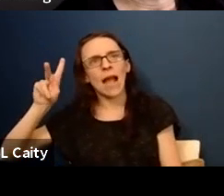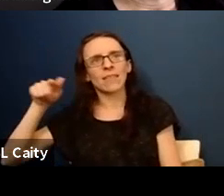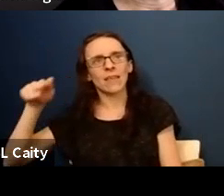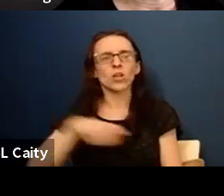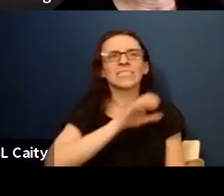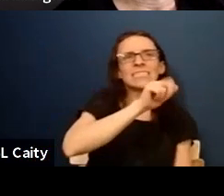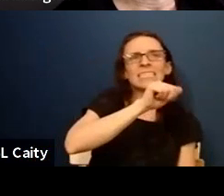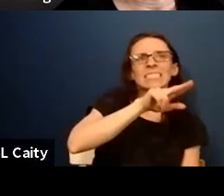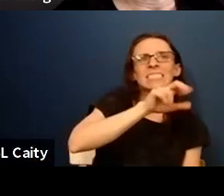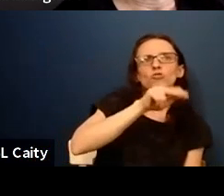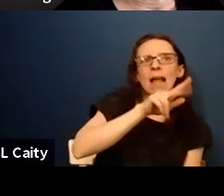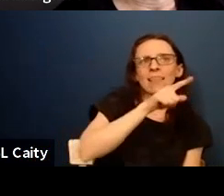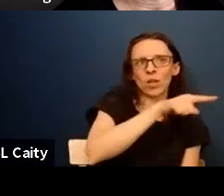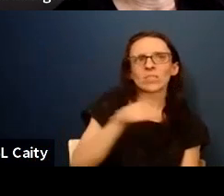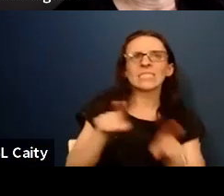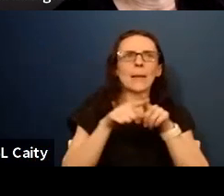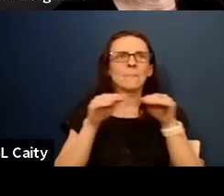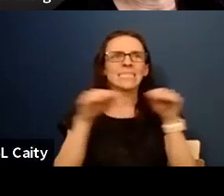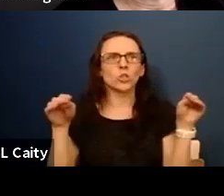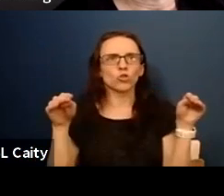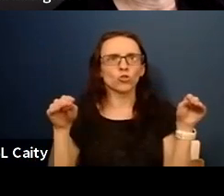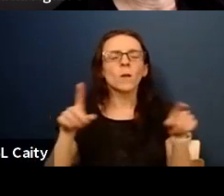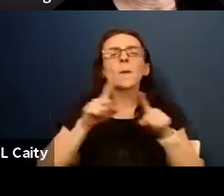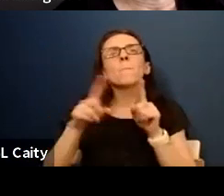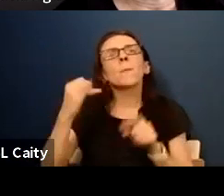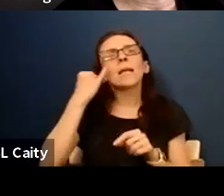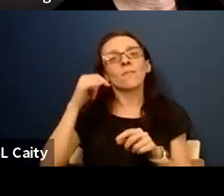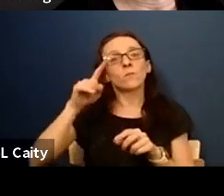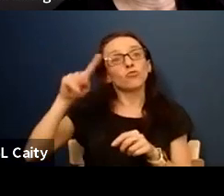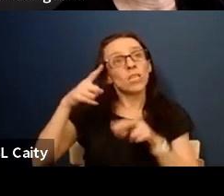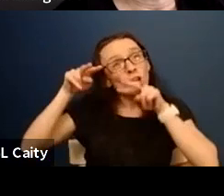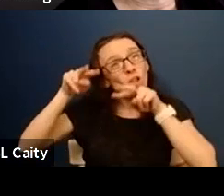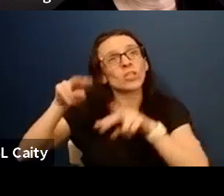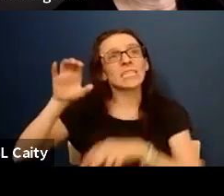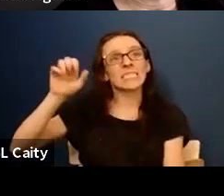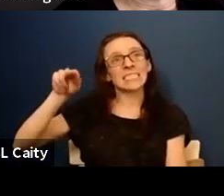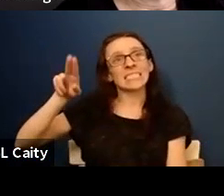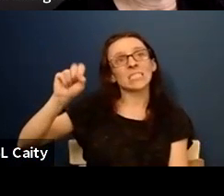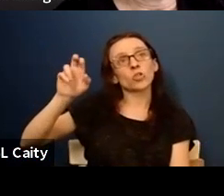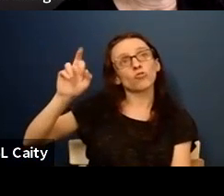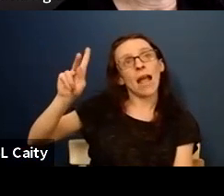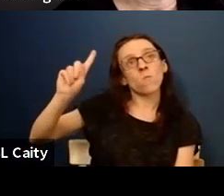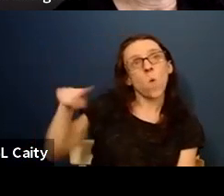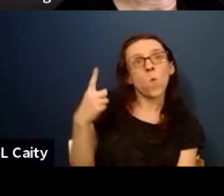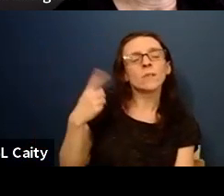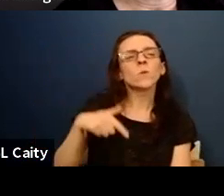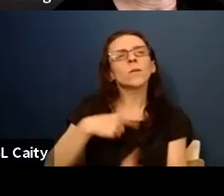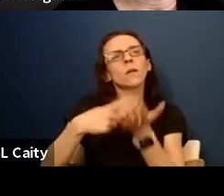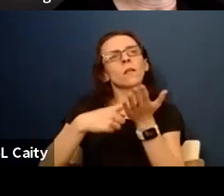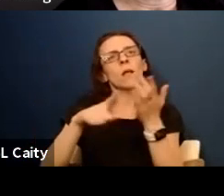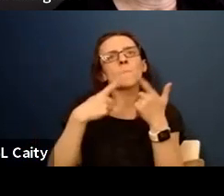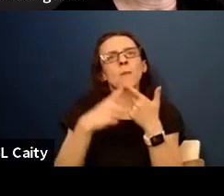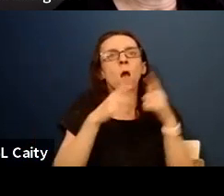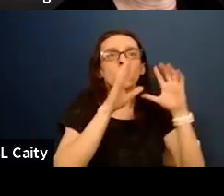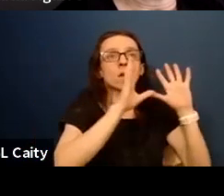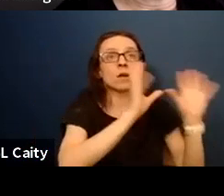in the same tier. Whereas if you look at solely census tracts, we had talked about grouping them contiguously, right?